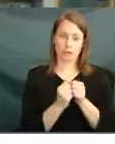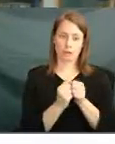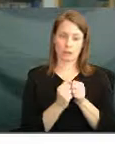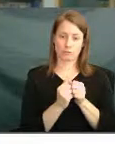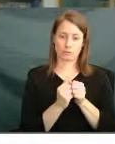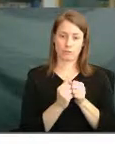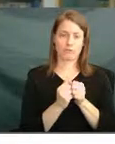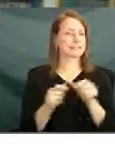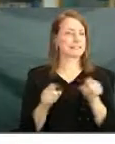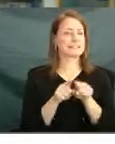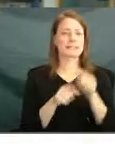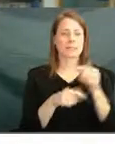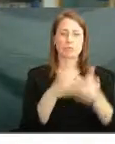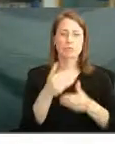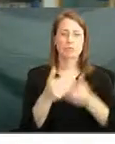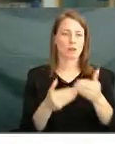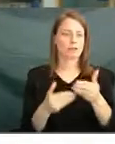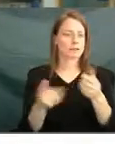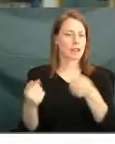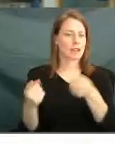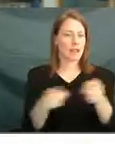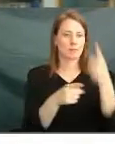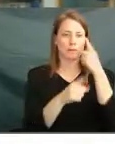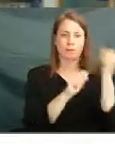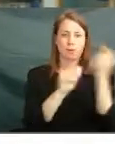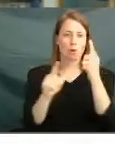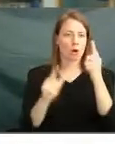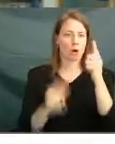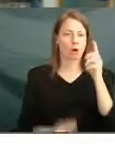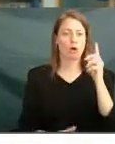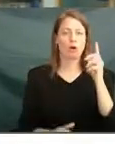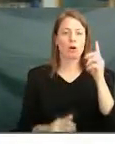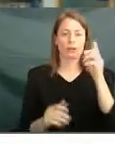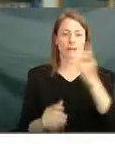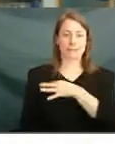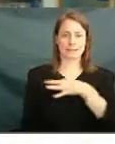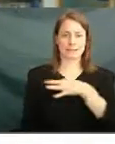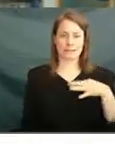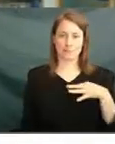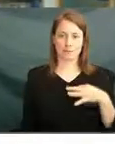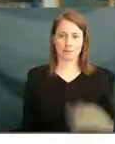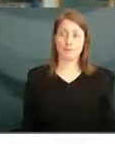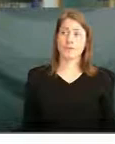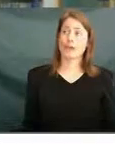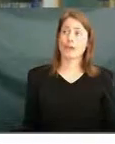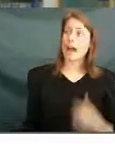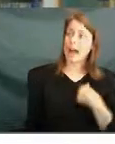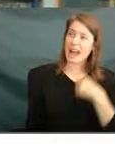I'm quite embarrassed to say this because I'm not proud of myself, but I